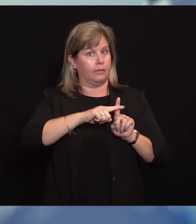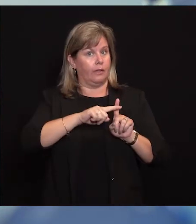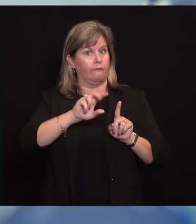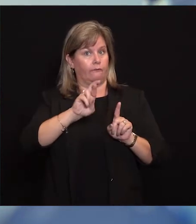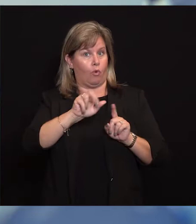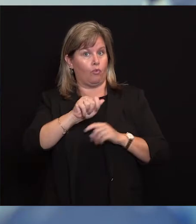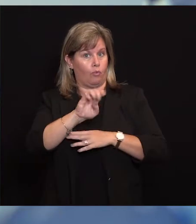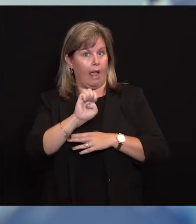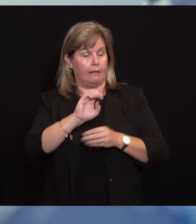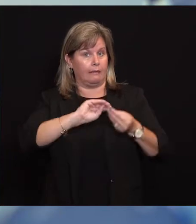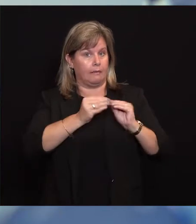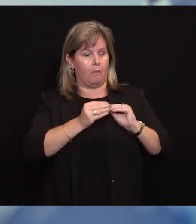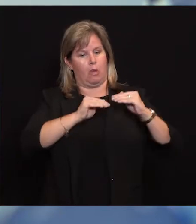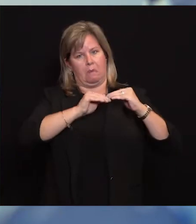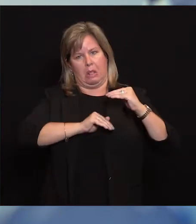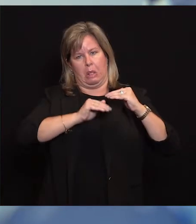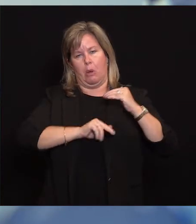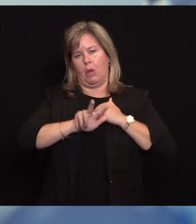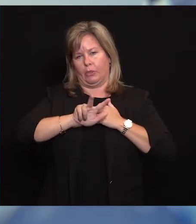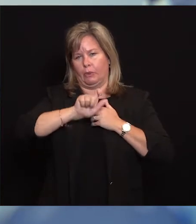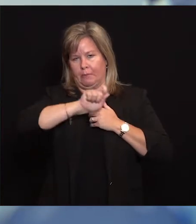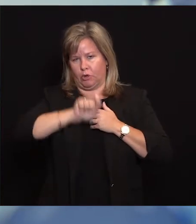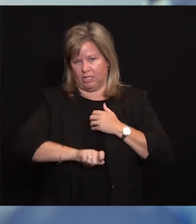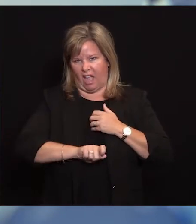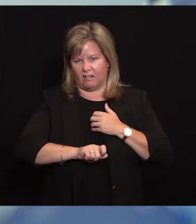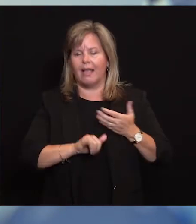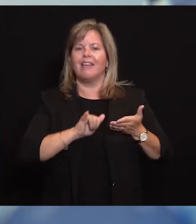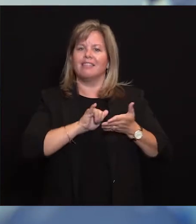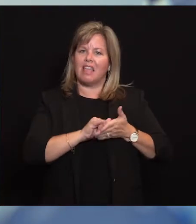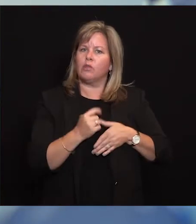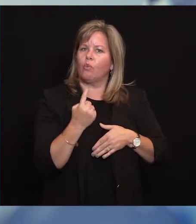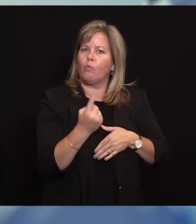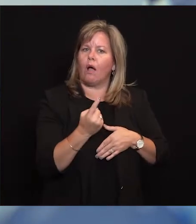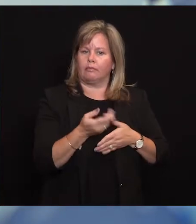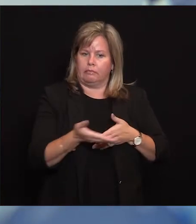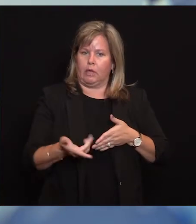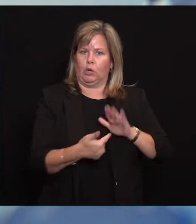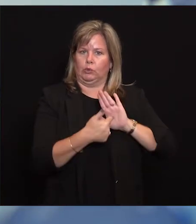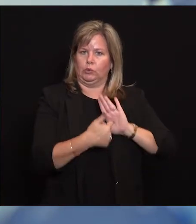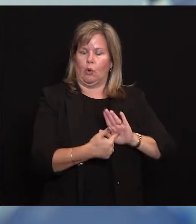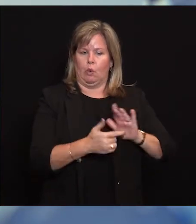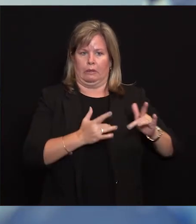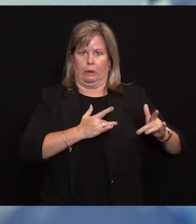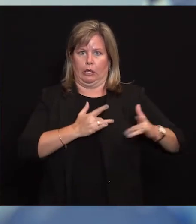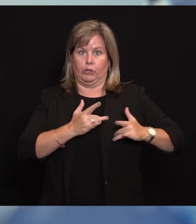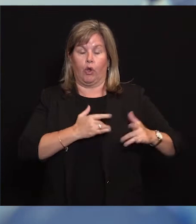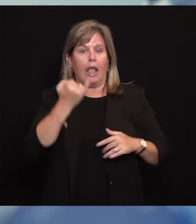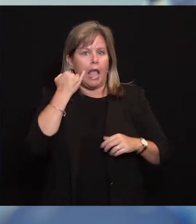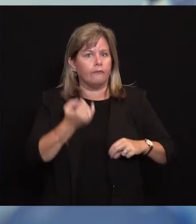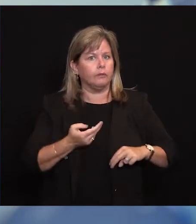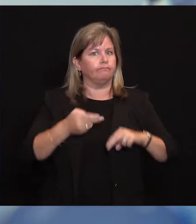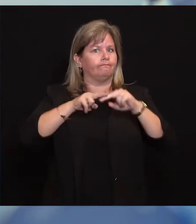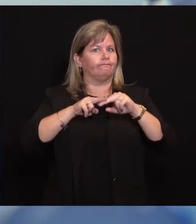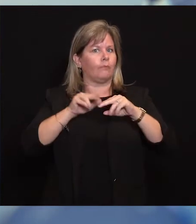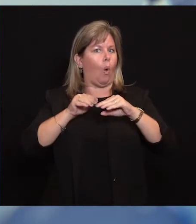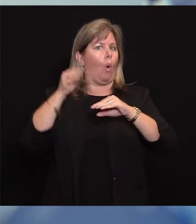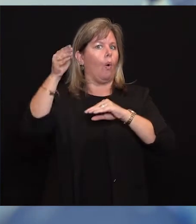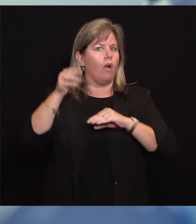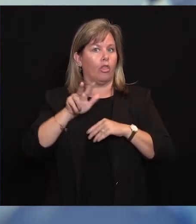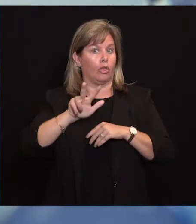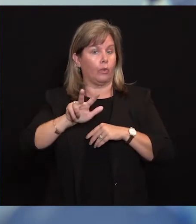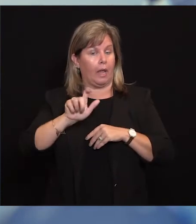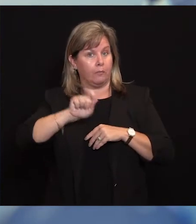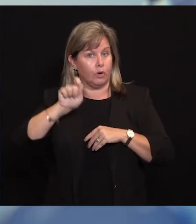3%. Which is generally seen as one of the markers of concern. Once you pass 3%, things are